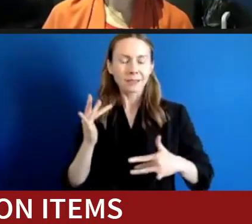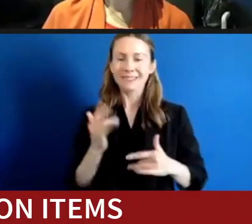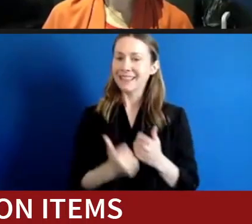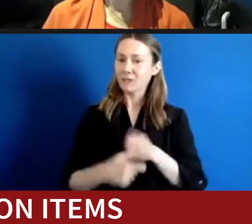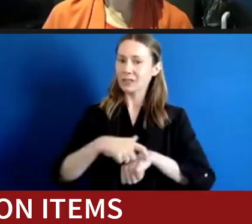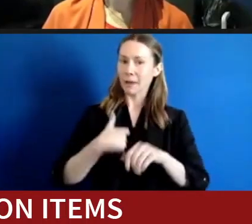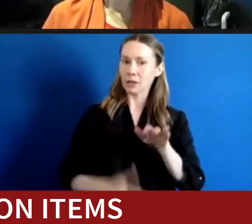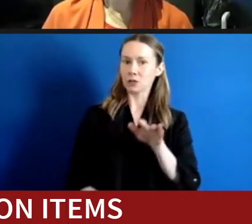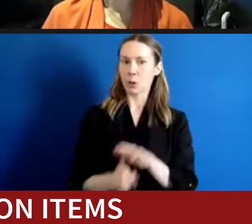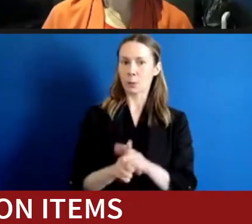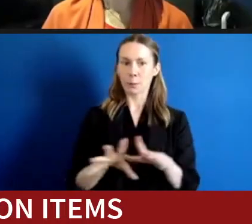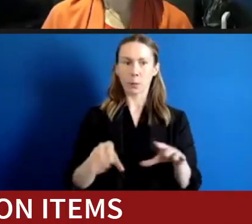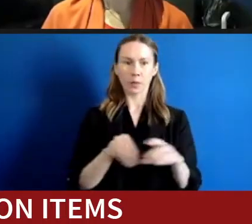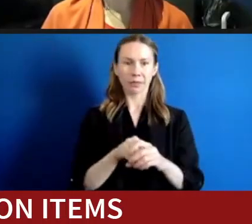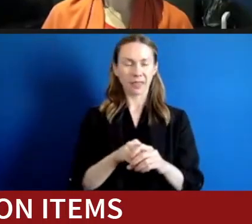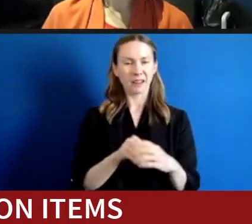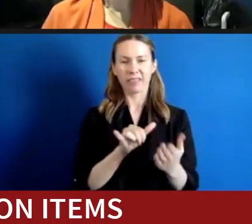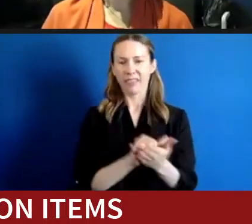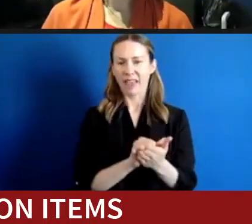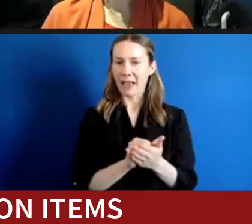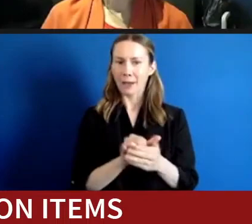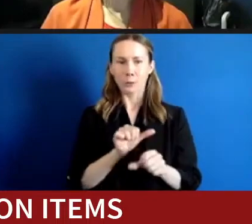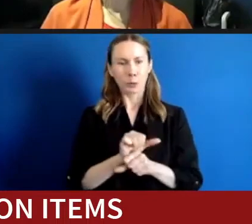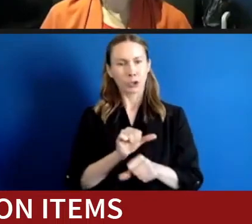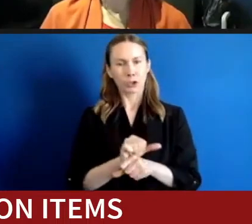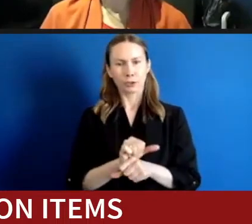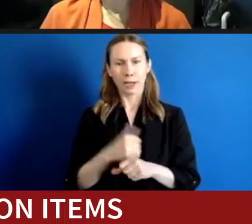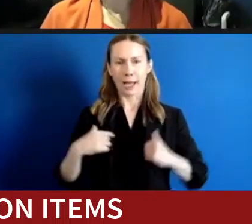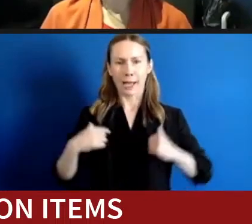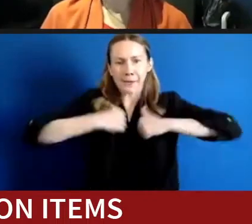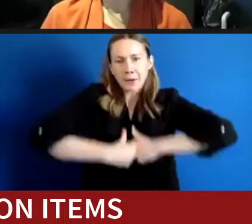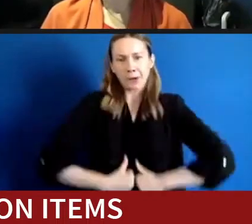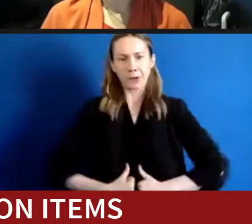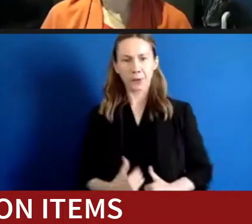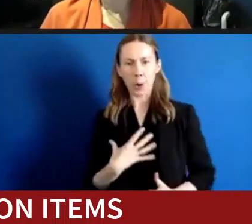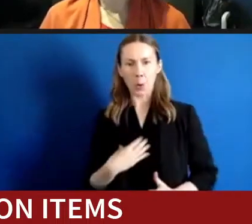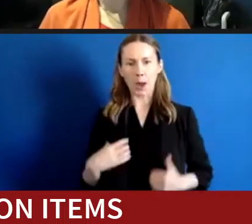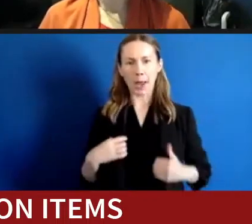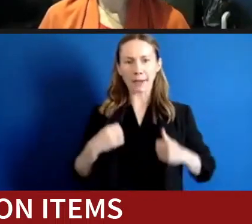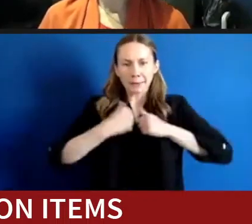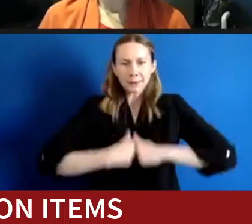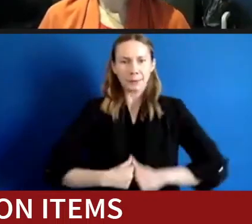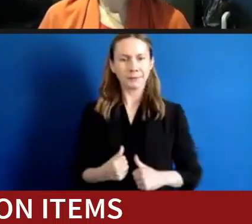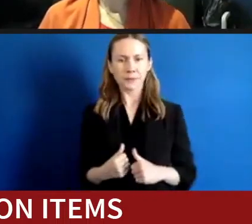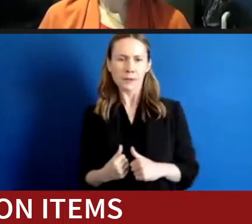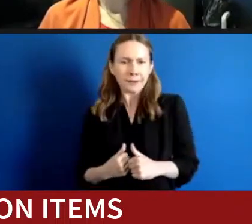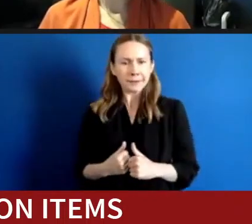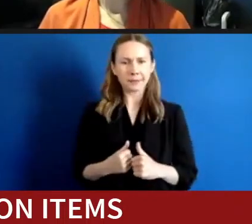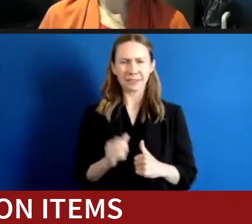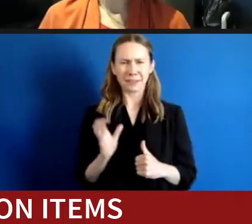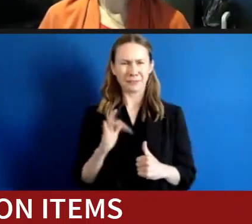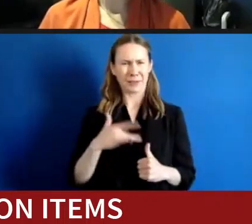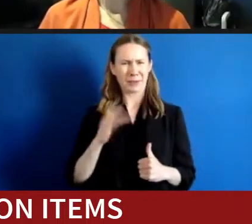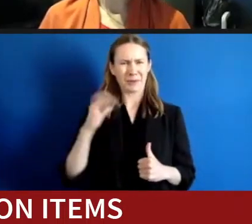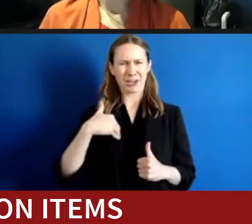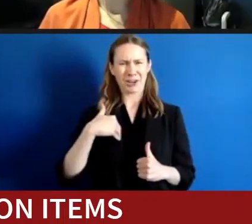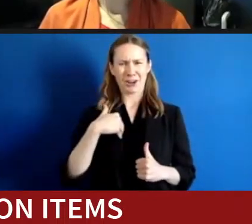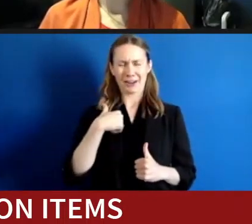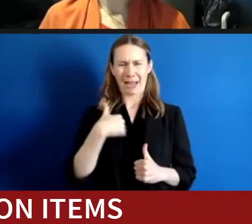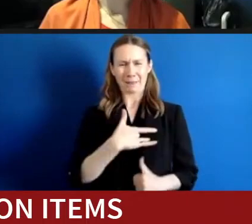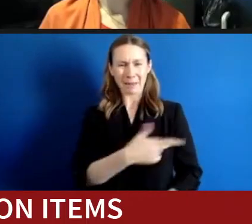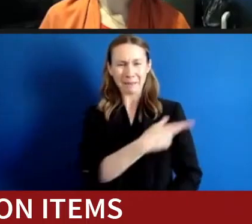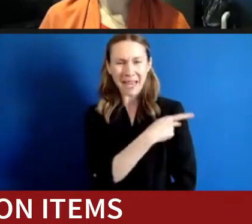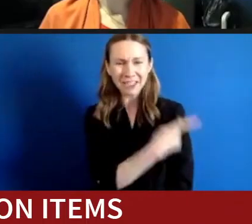you know, practice clinical encounter and I put on the white coat, I'm like, oh, it's like weird being on this side of it. But I'm also so grateful and privileged to